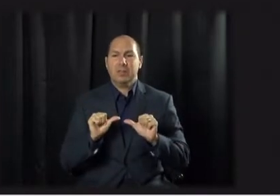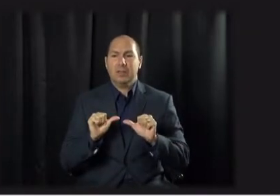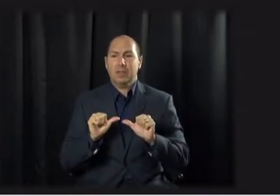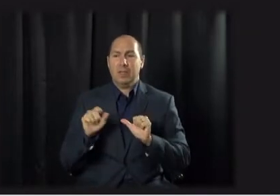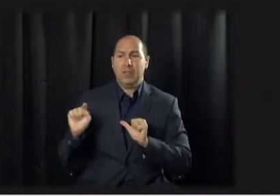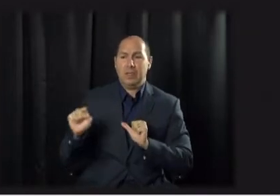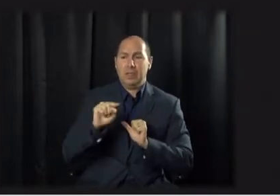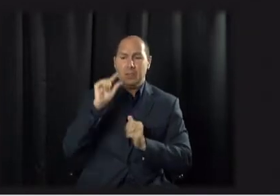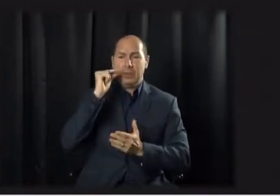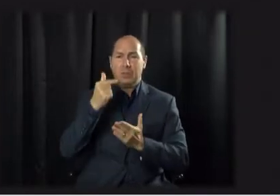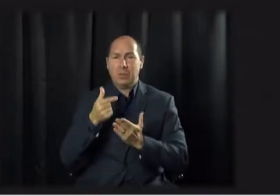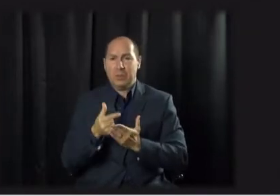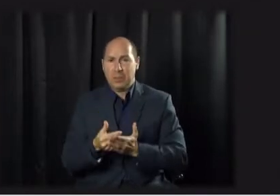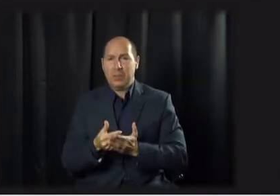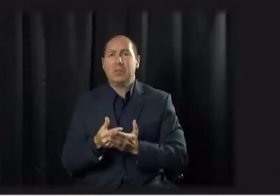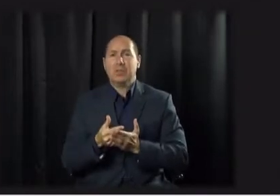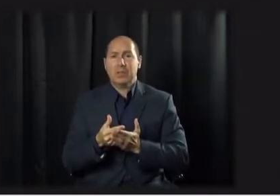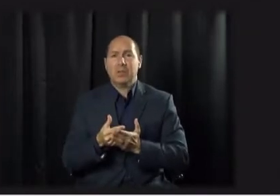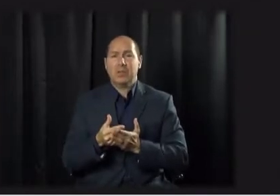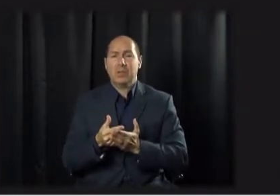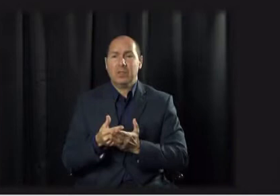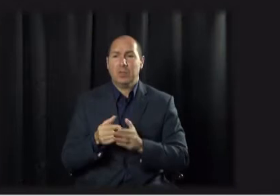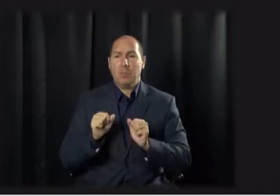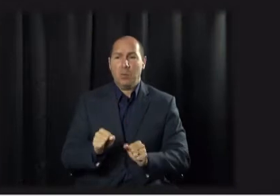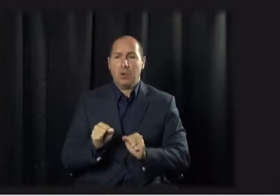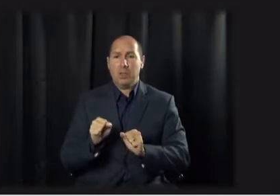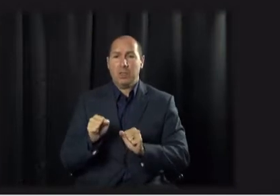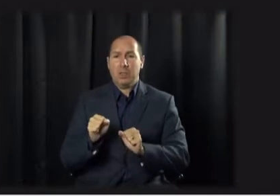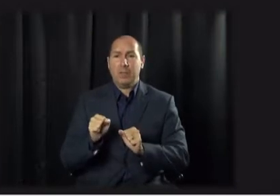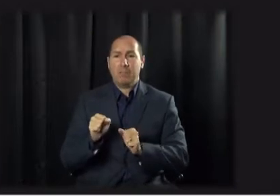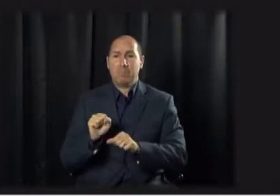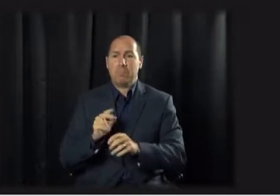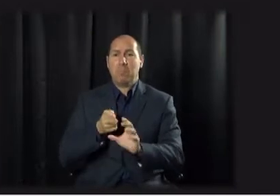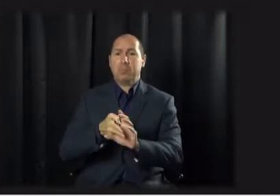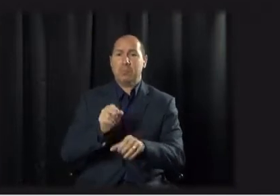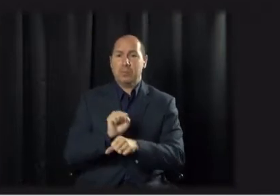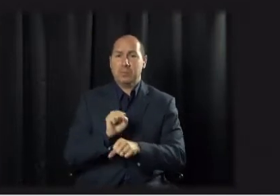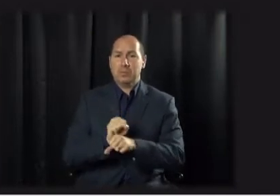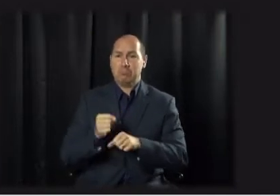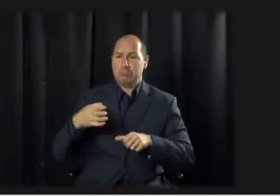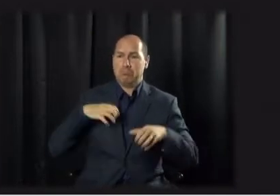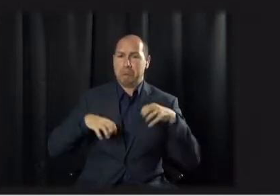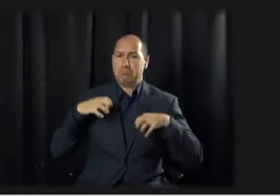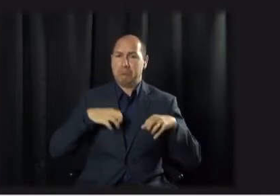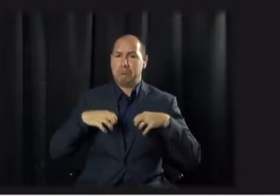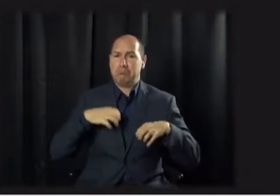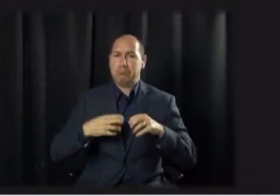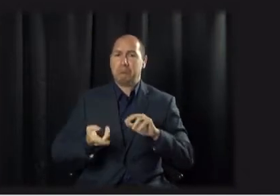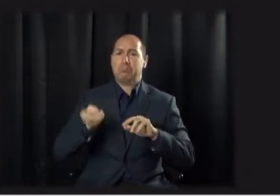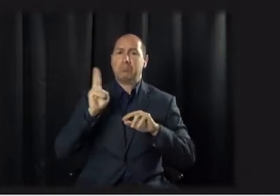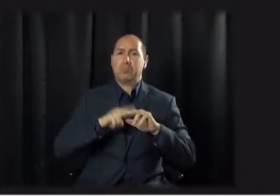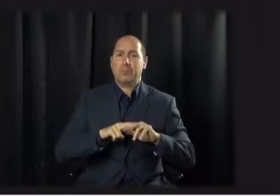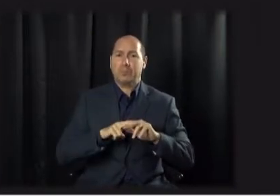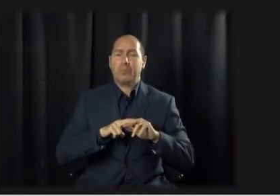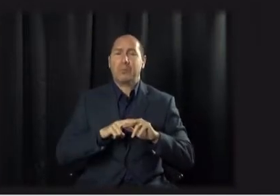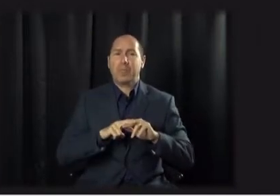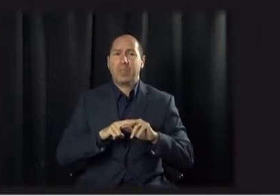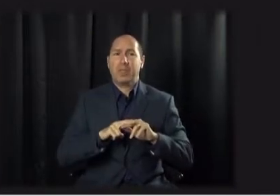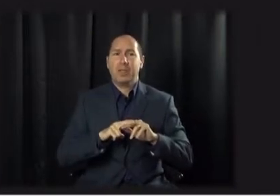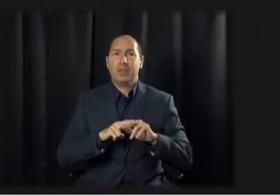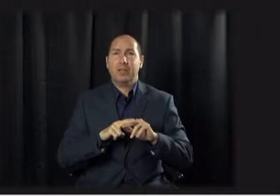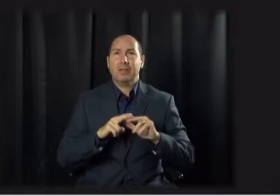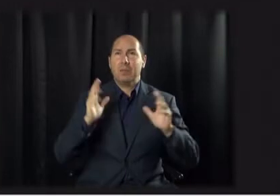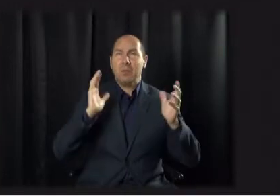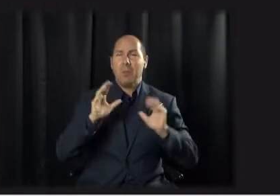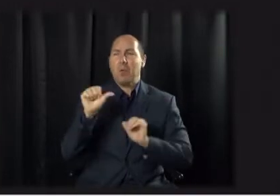side, revenues through somewhat higher tuition, which would still be lower than what most mainland state universities